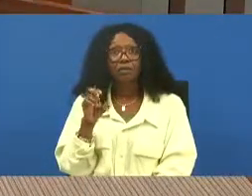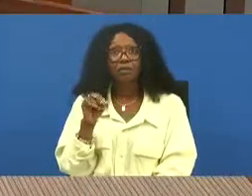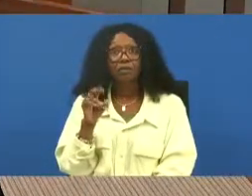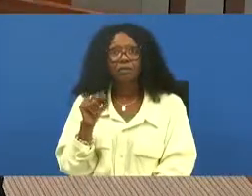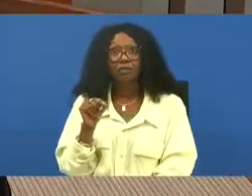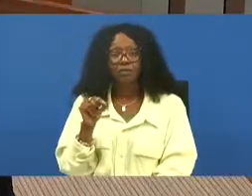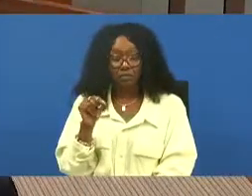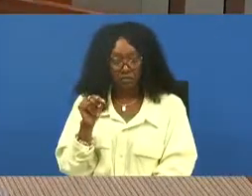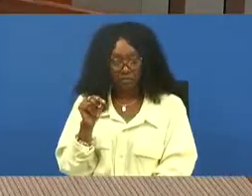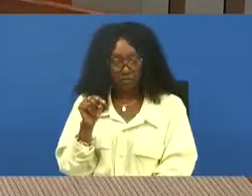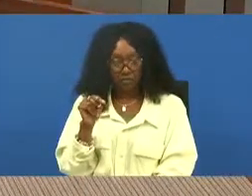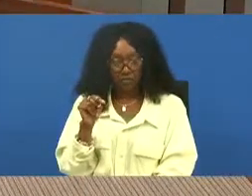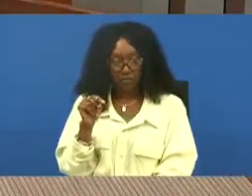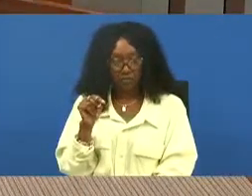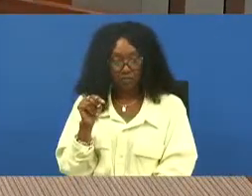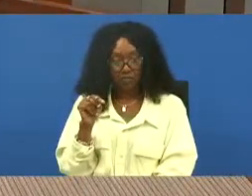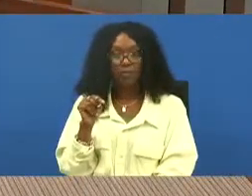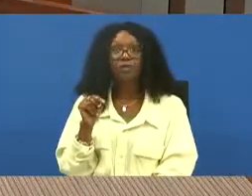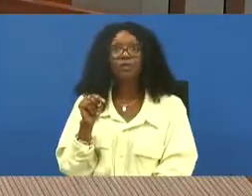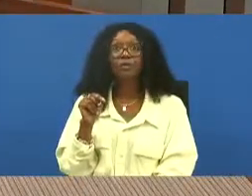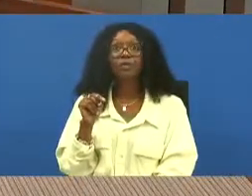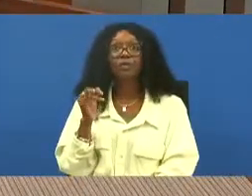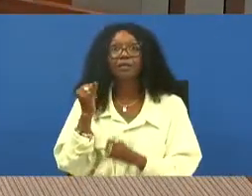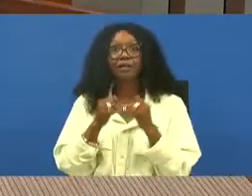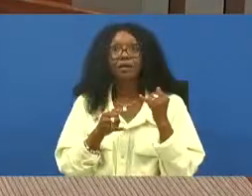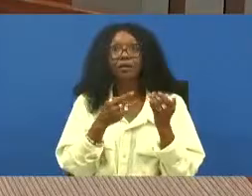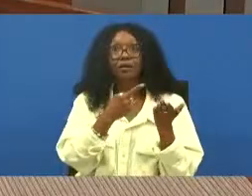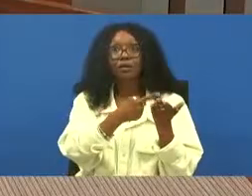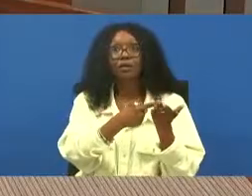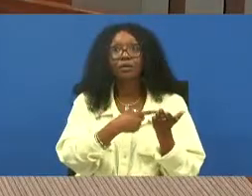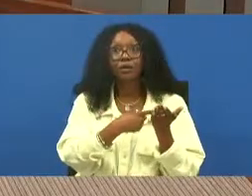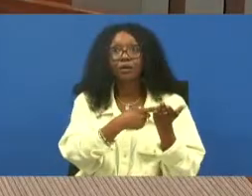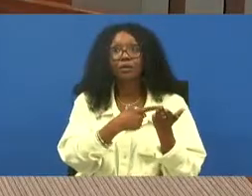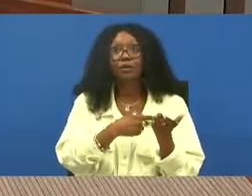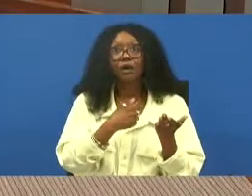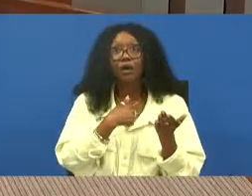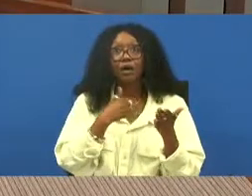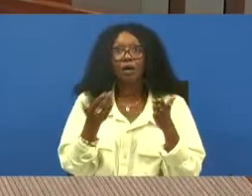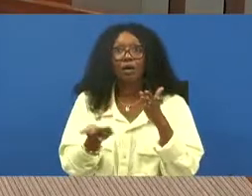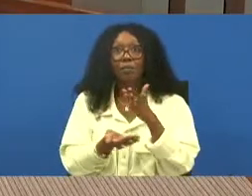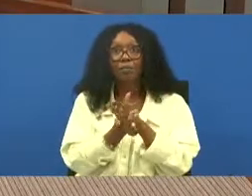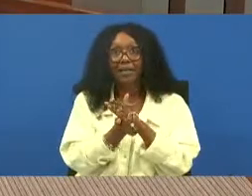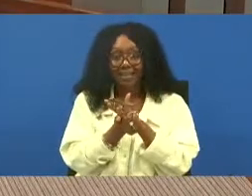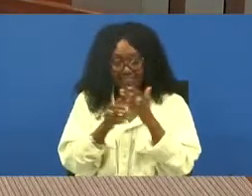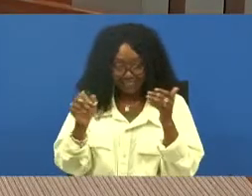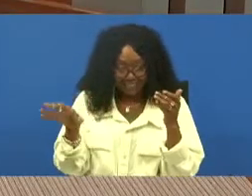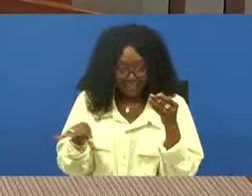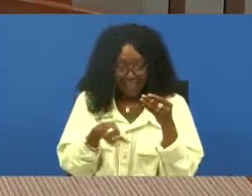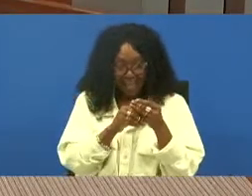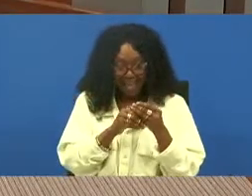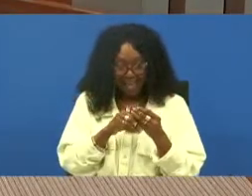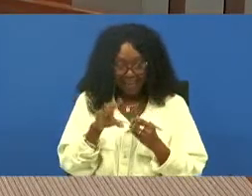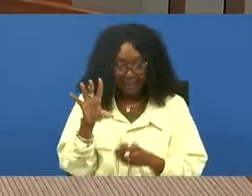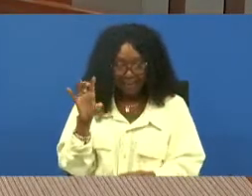Given the last discussion, I want to make an amendment that we add an S to the 8th